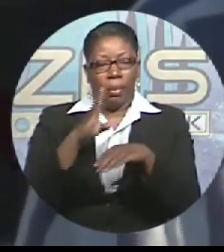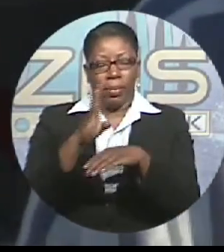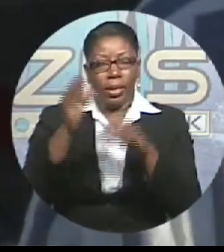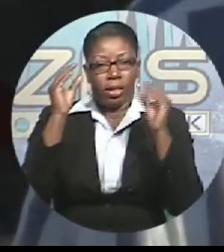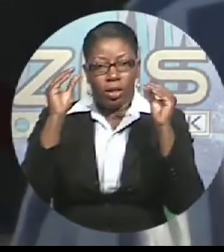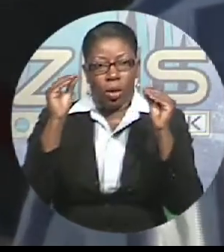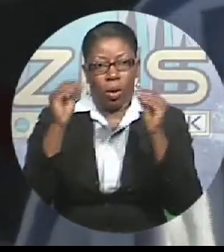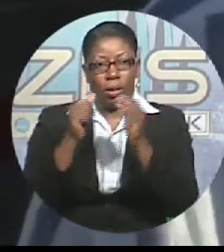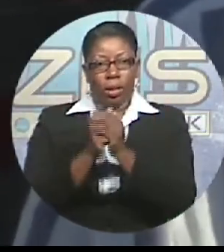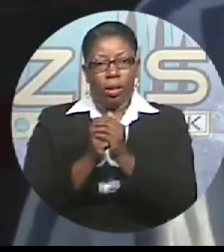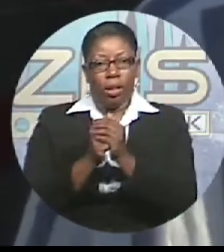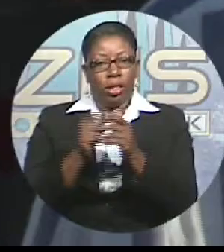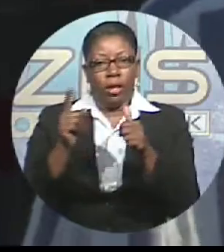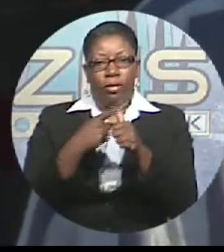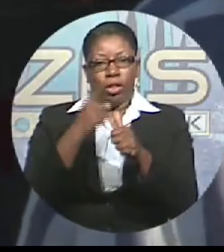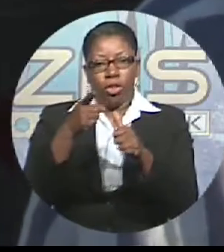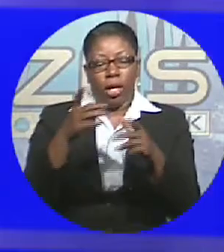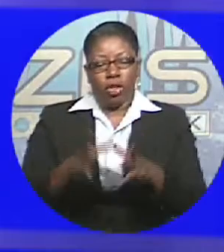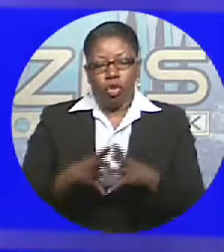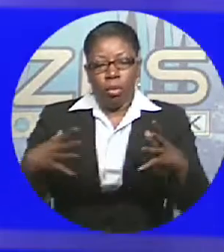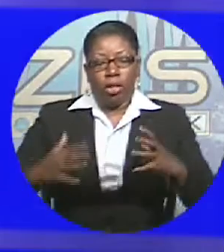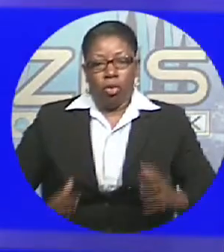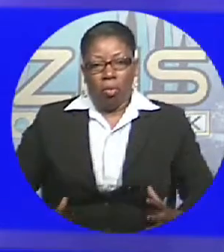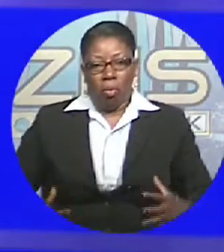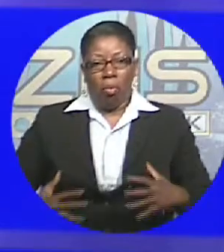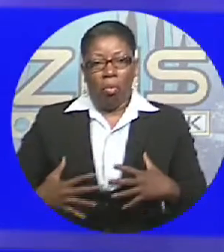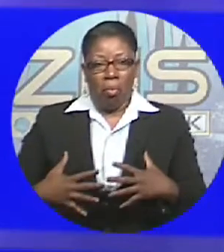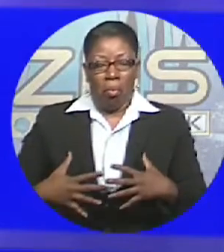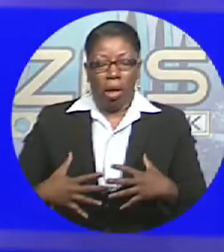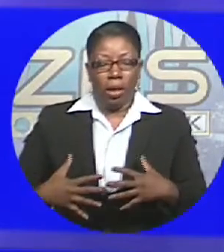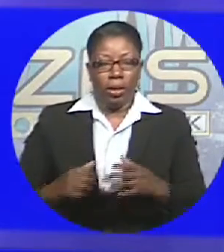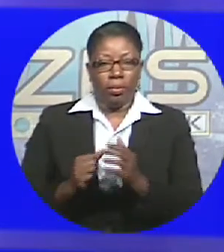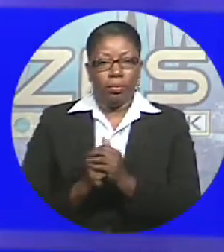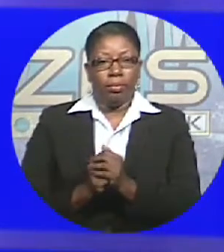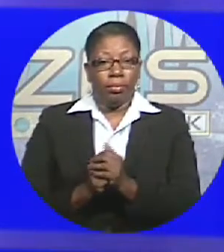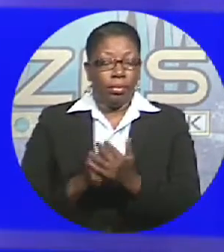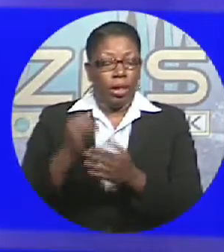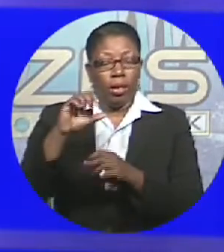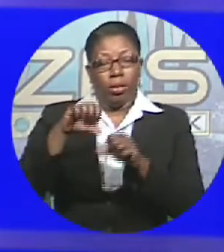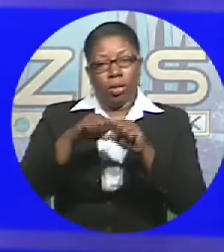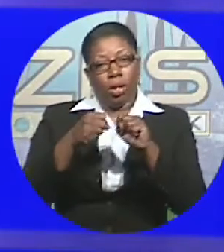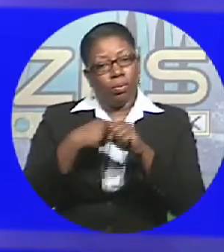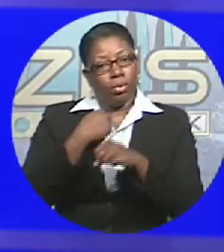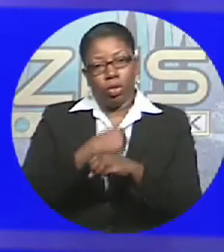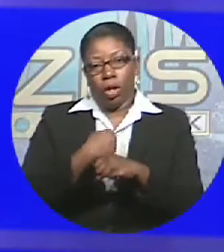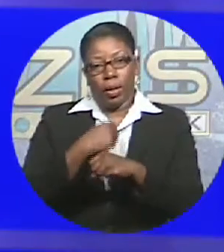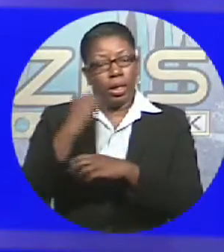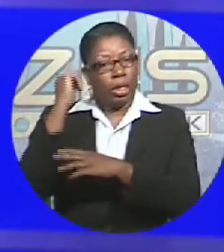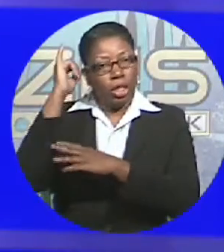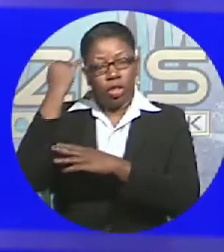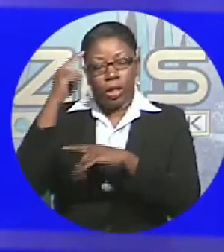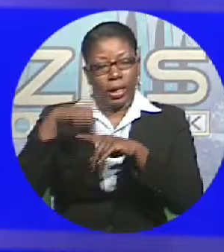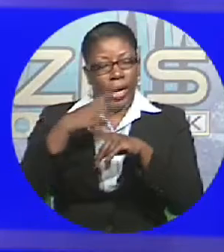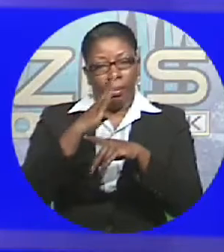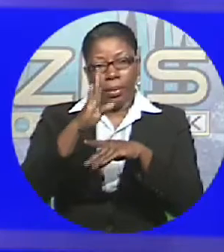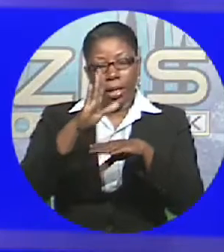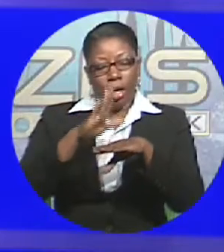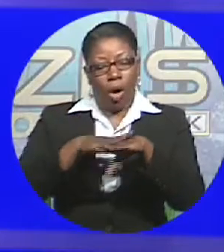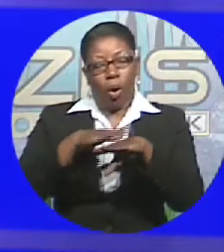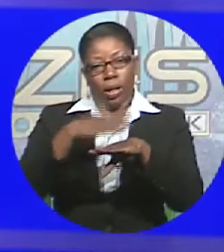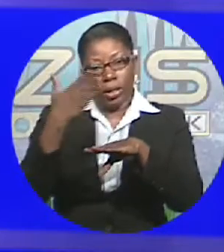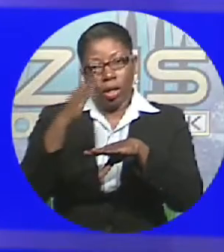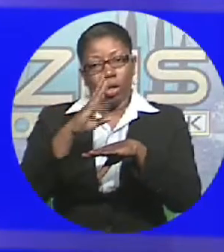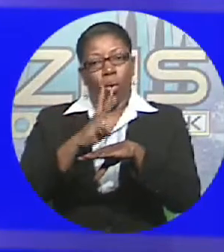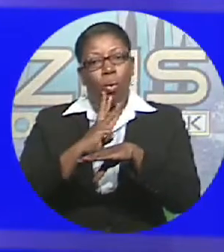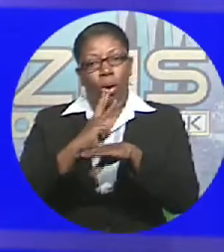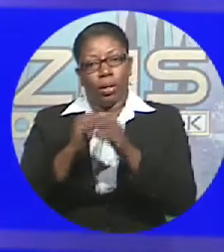first of all, you got too much belly on you. Yeah. Now, I guess while Julian won't be out there in Class B, the biggest field of all will be out there